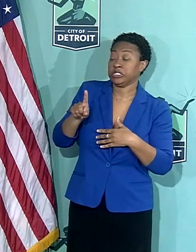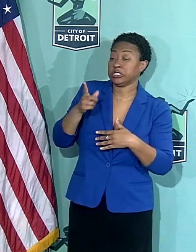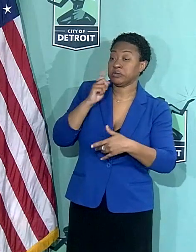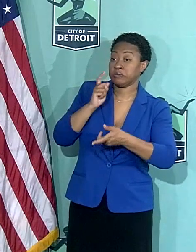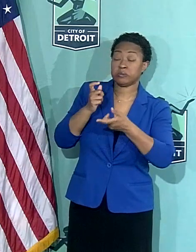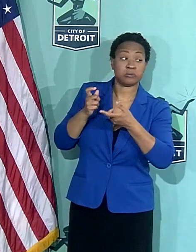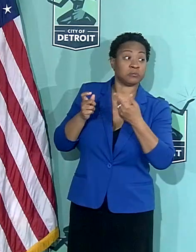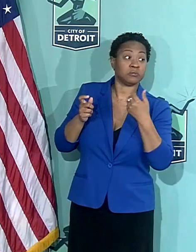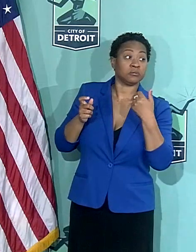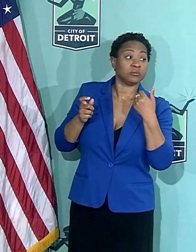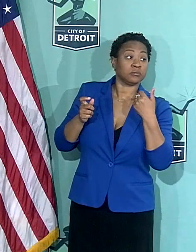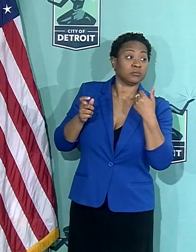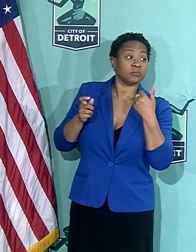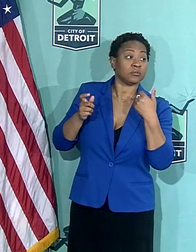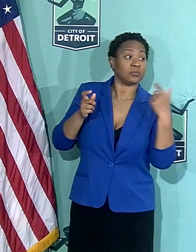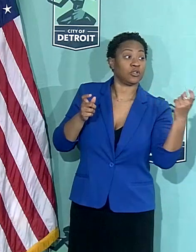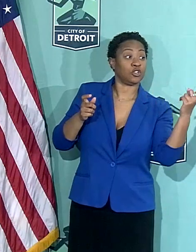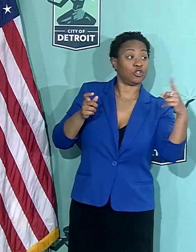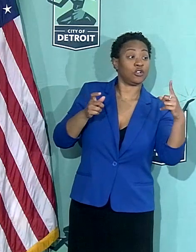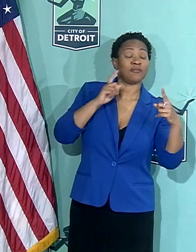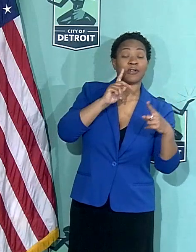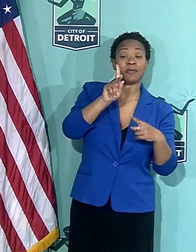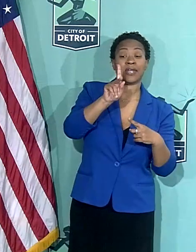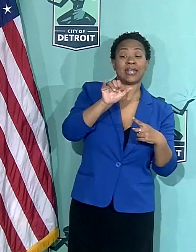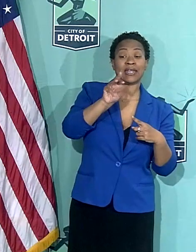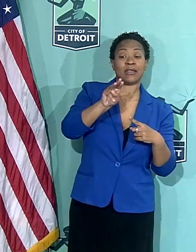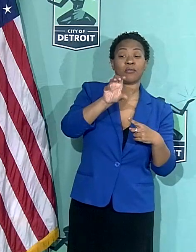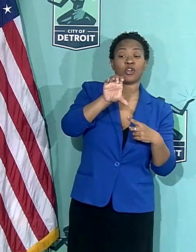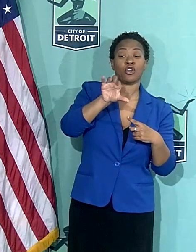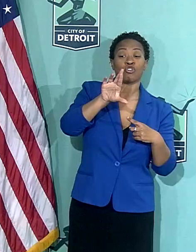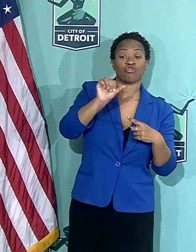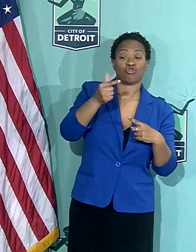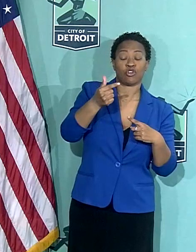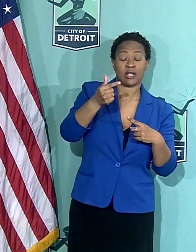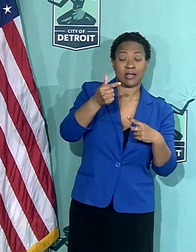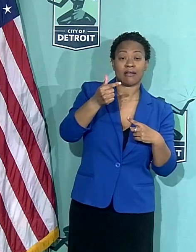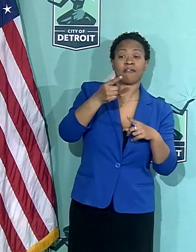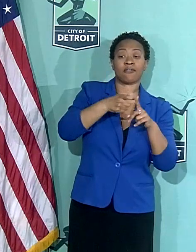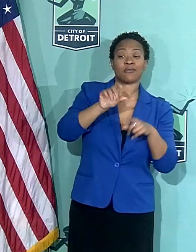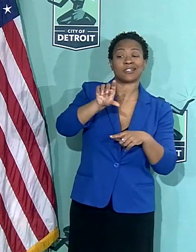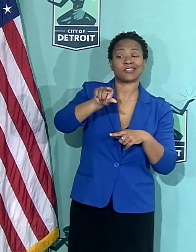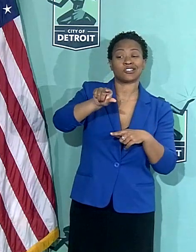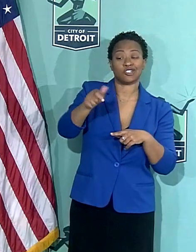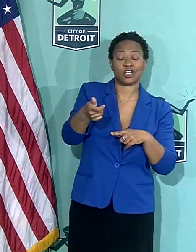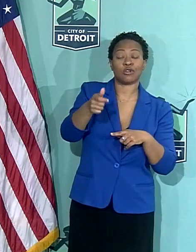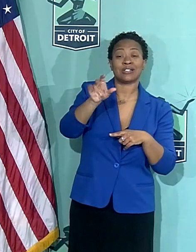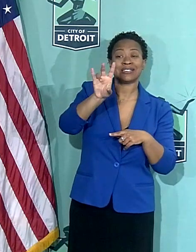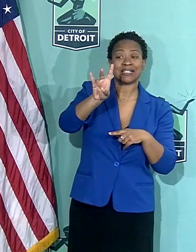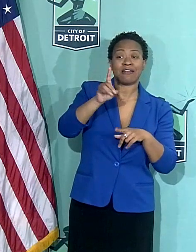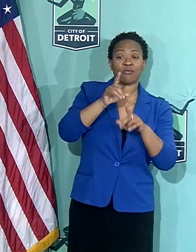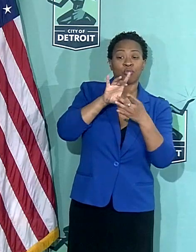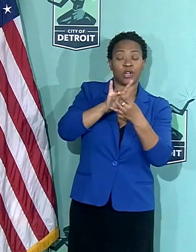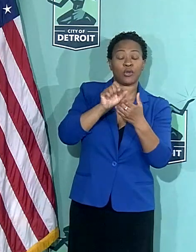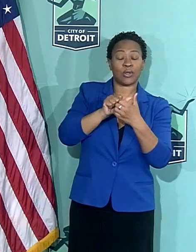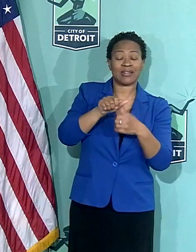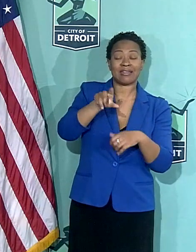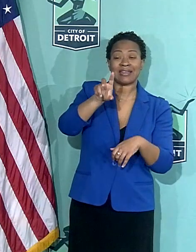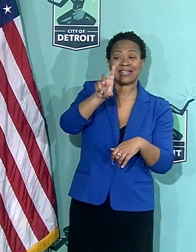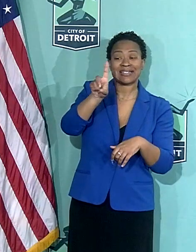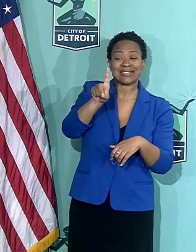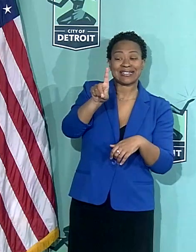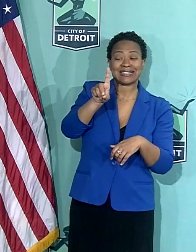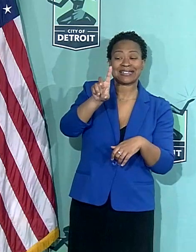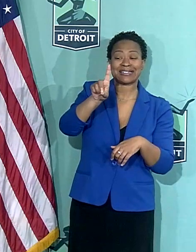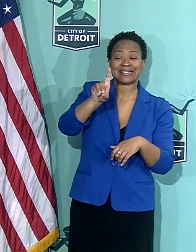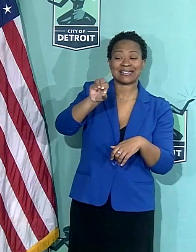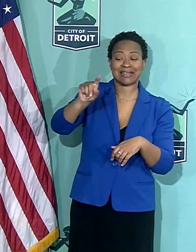Mayor, just a couple of questions from Kim and Craig at Channel 7, both related to DDOT. One was, as the progress